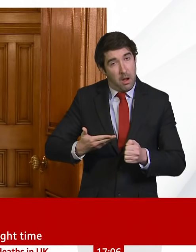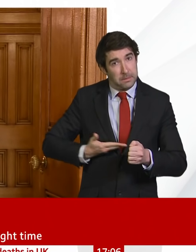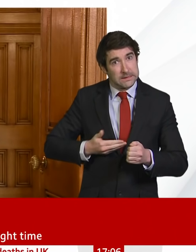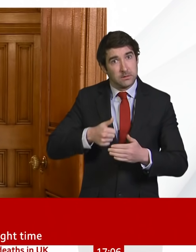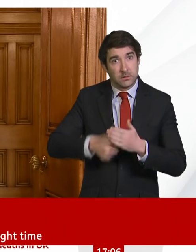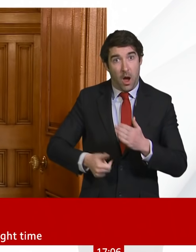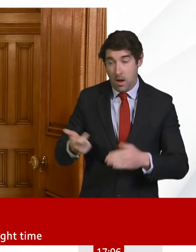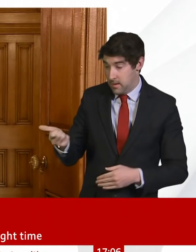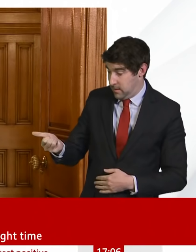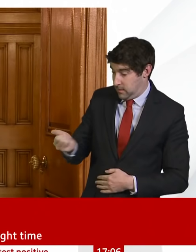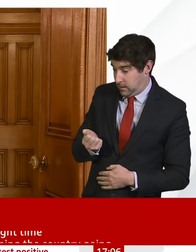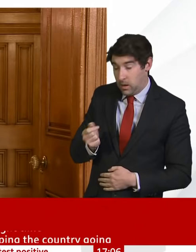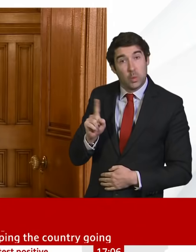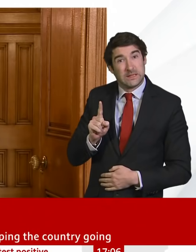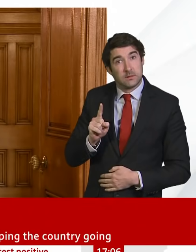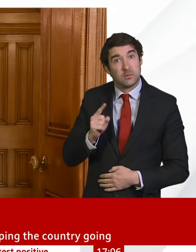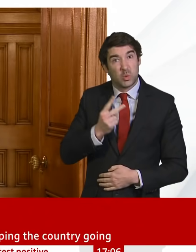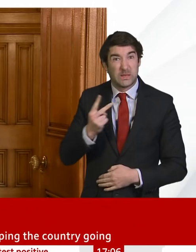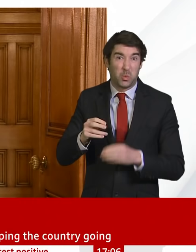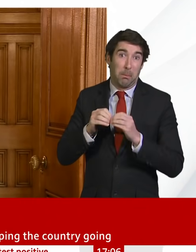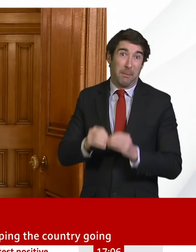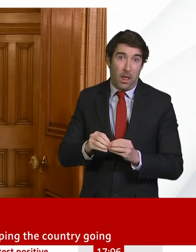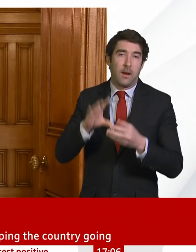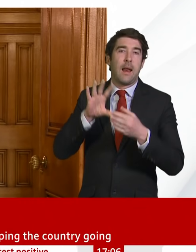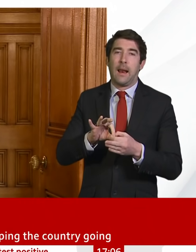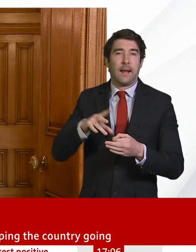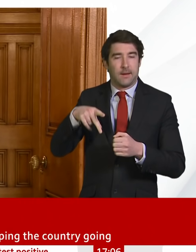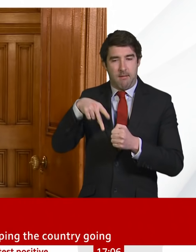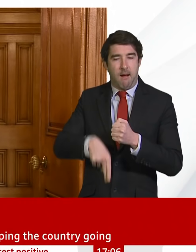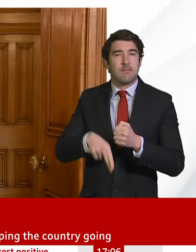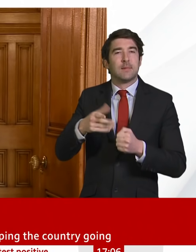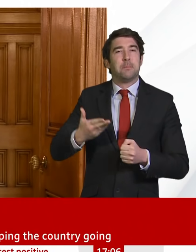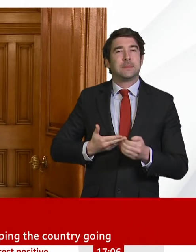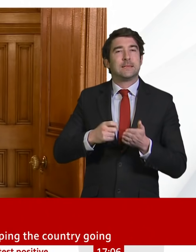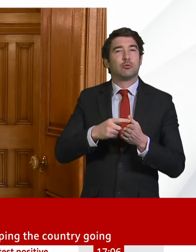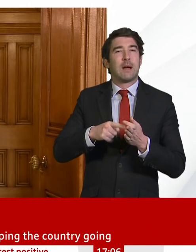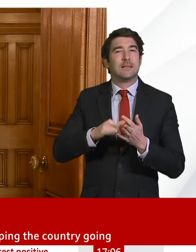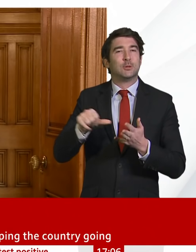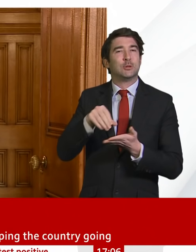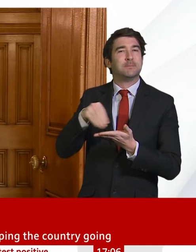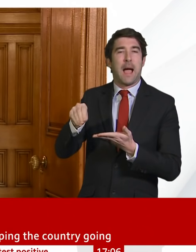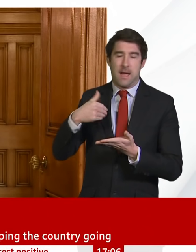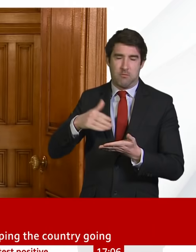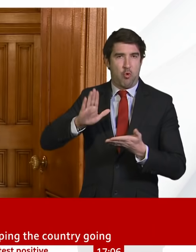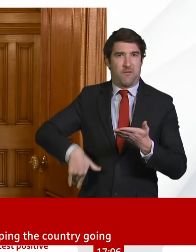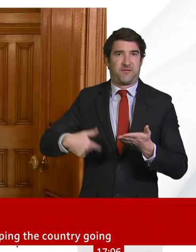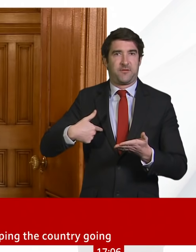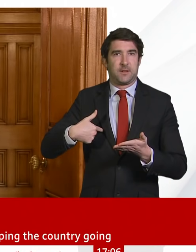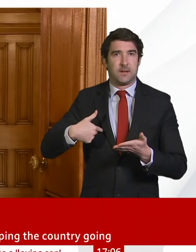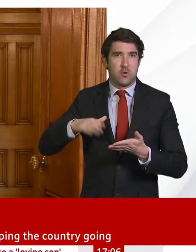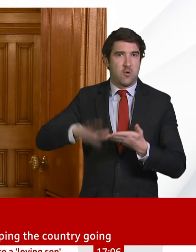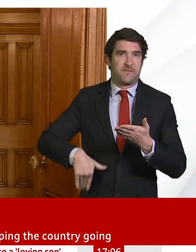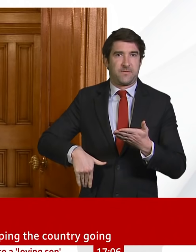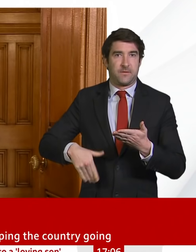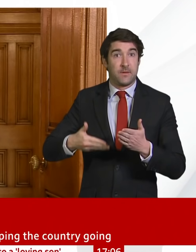form of business rates relief and grants of up to £25,000, which are being paid into the bank accounts of the smallest high